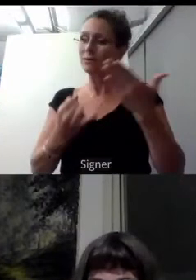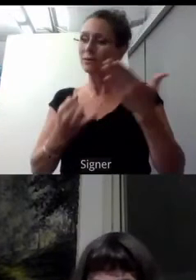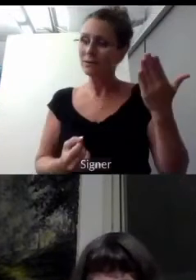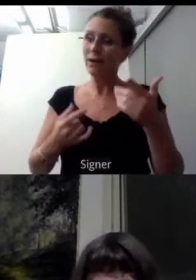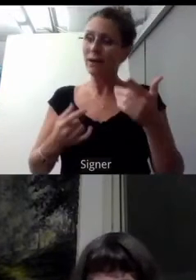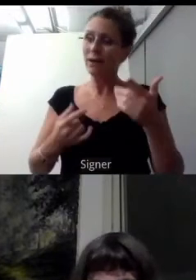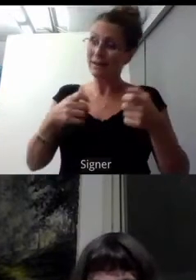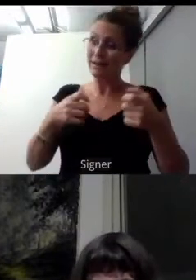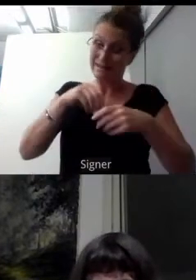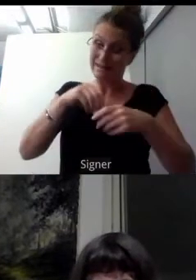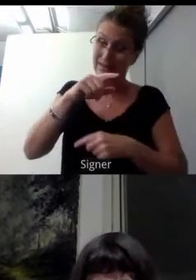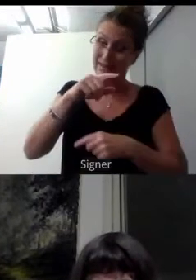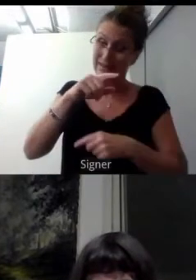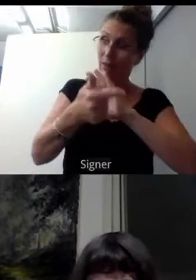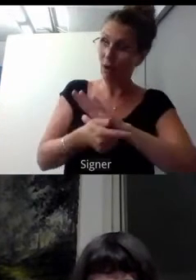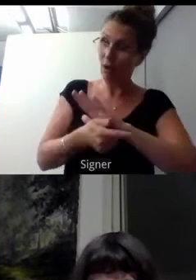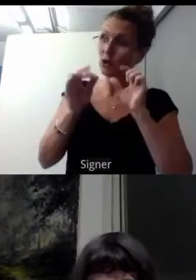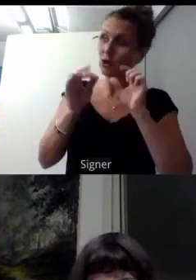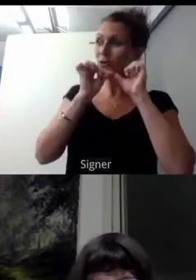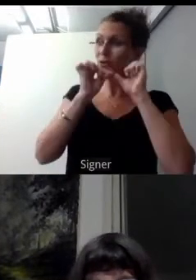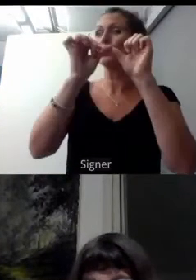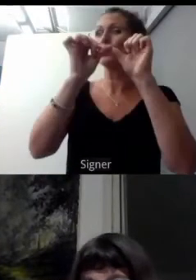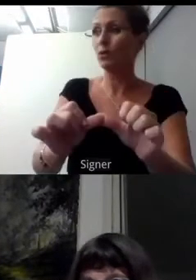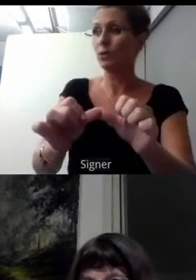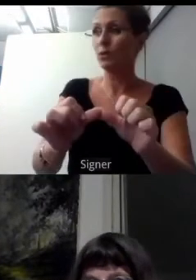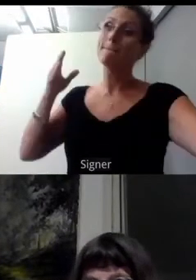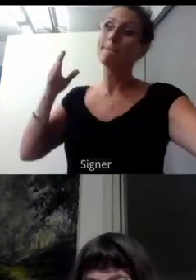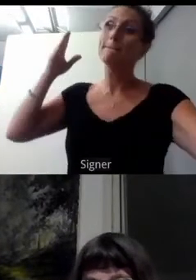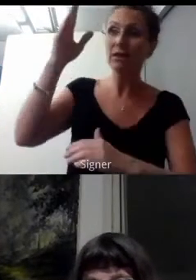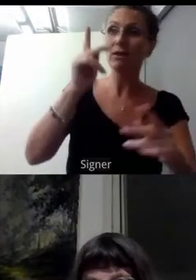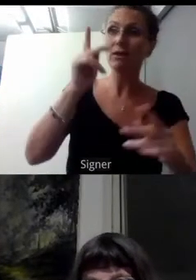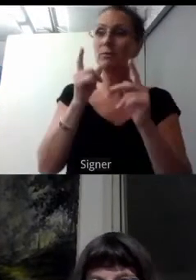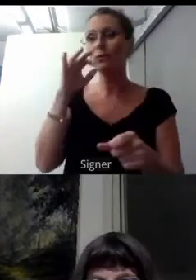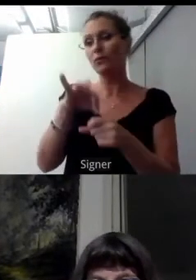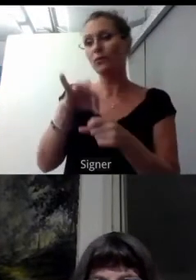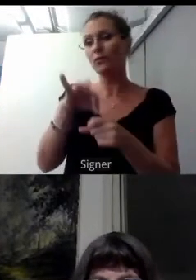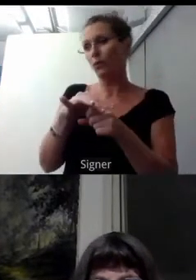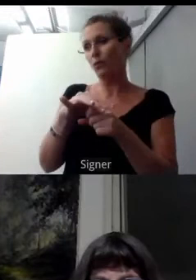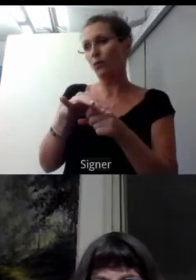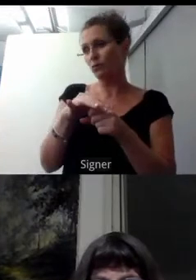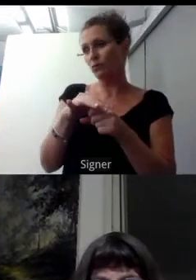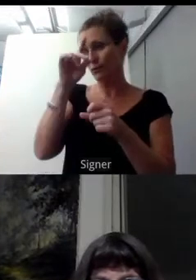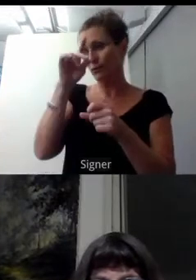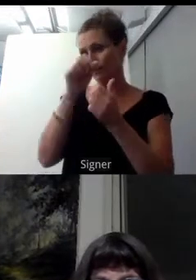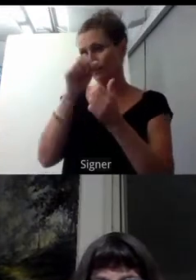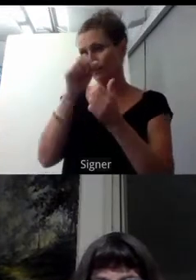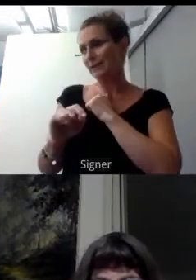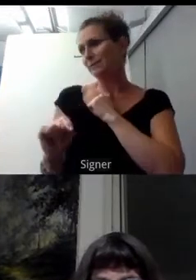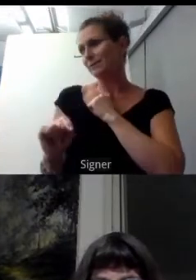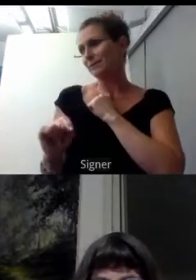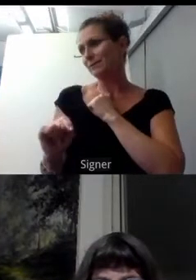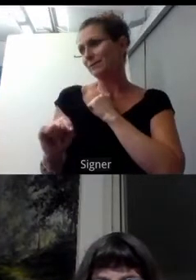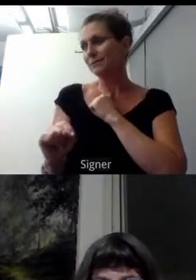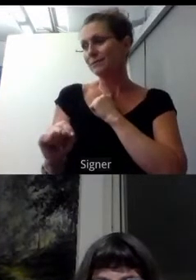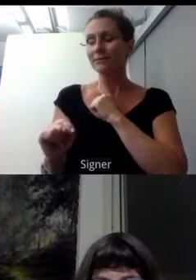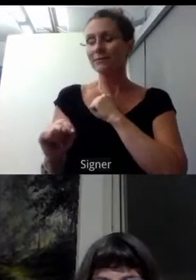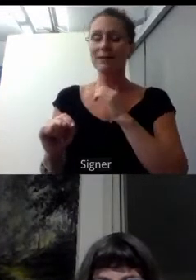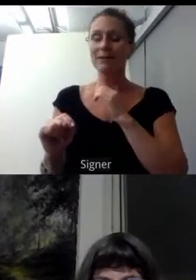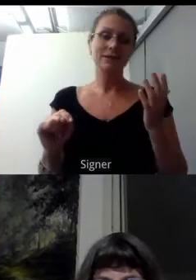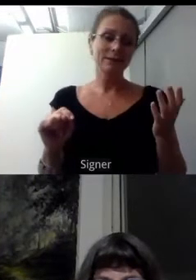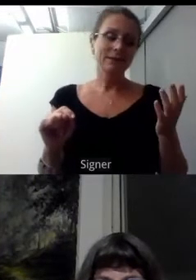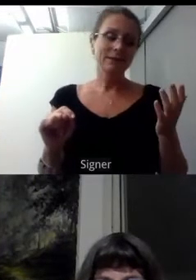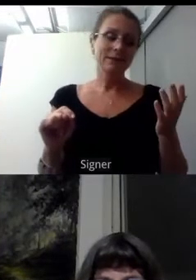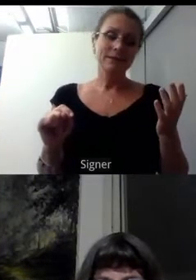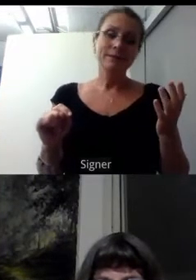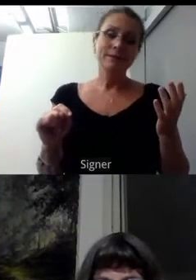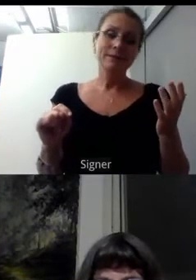the excitement of those who vote for passing it, well past the time when the people in the parliament or in a